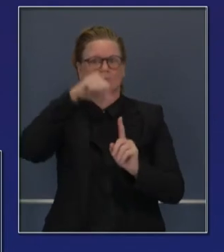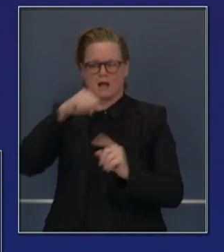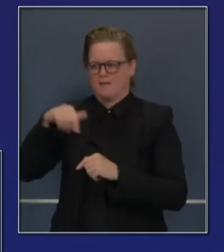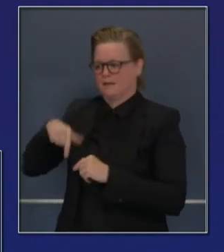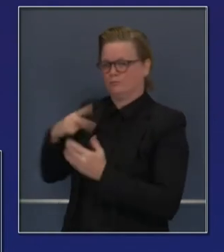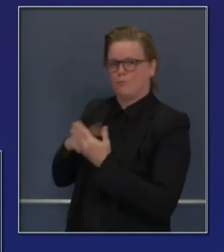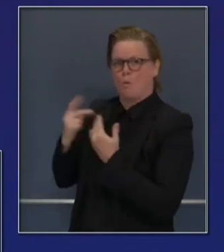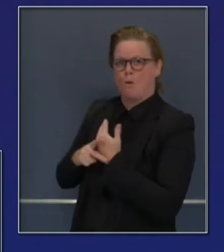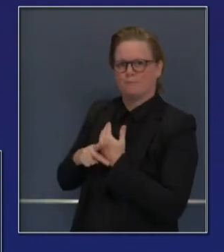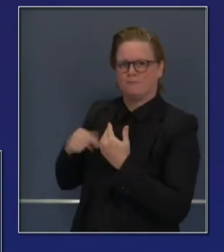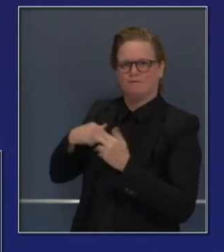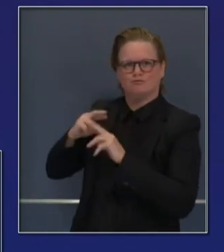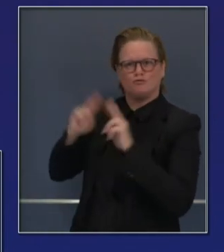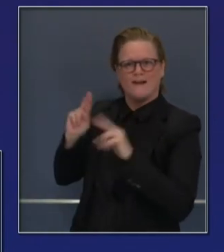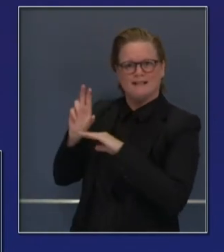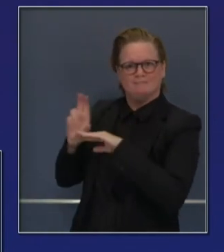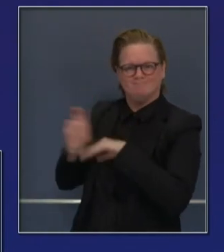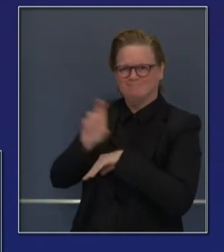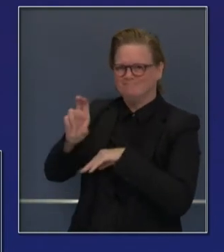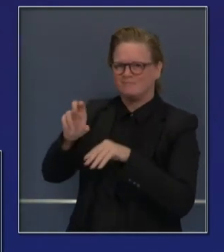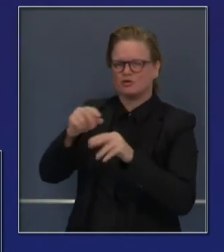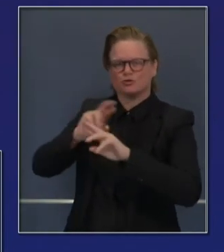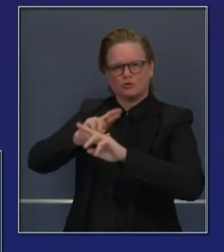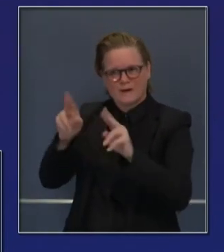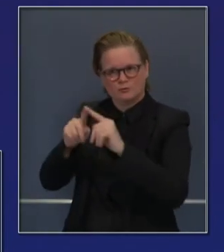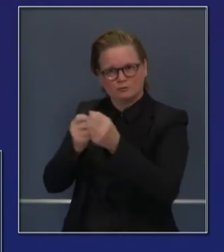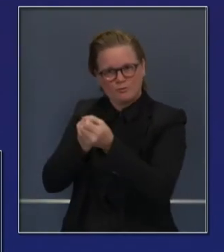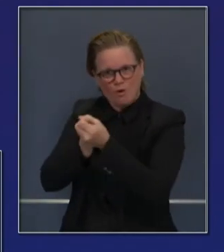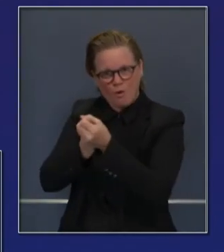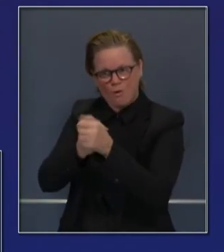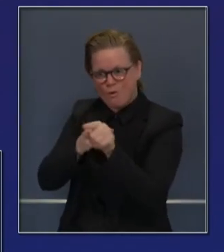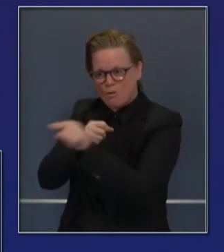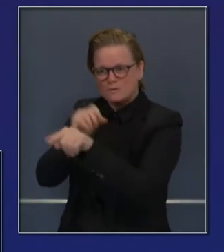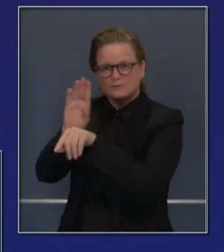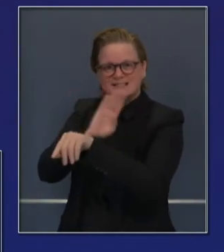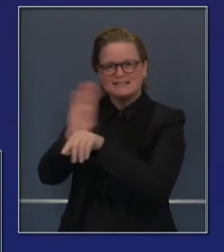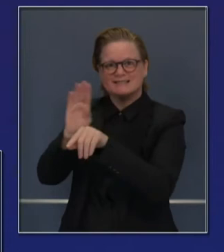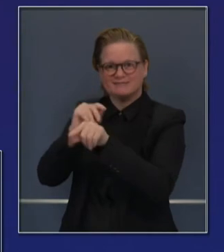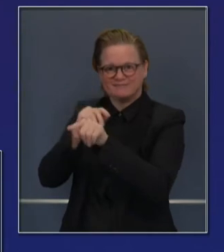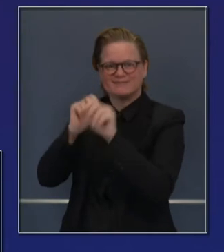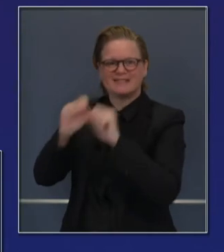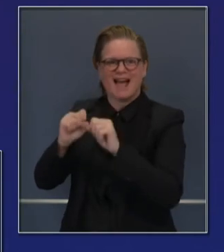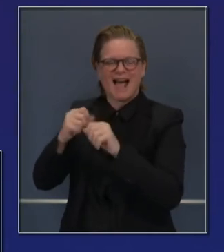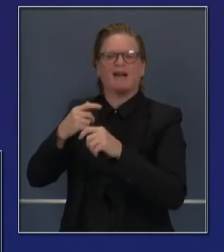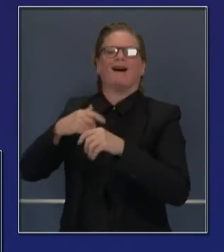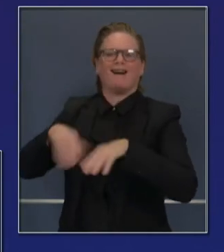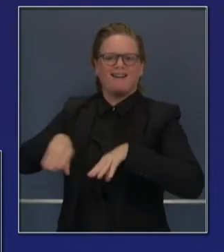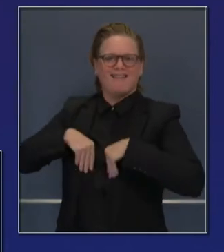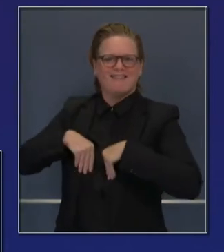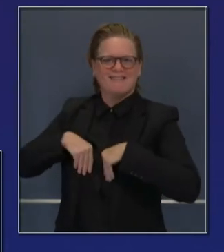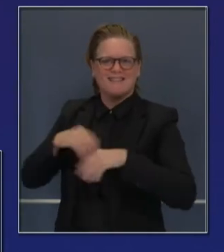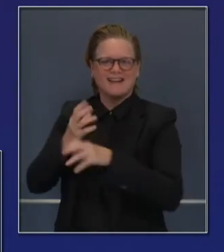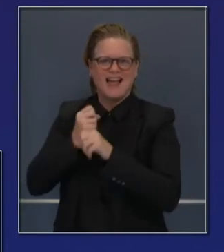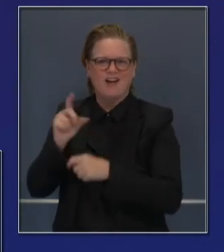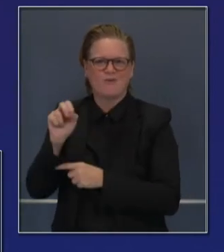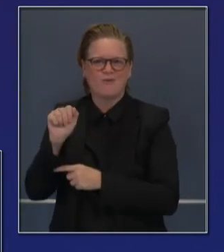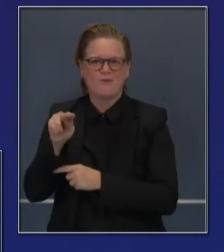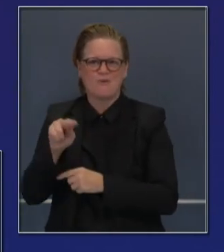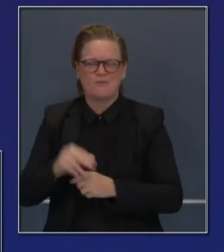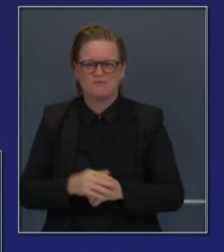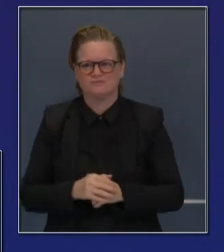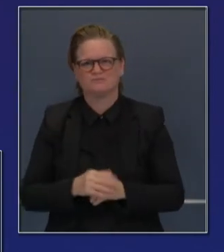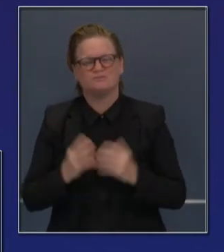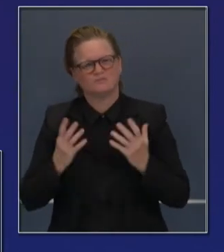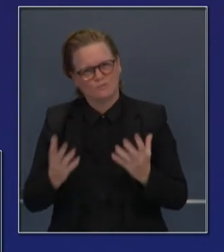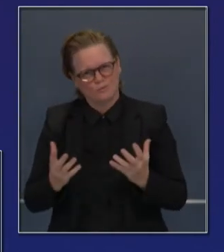created. And this goes through our iBank, $100 million, 83% of the loans that have already gone out, women